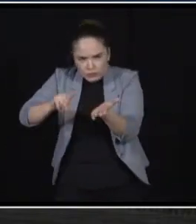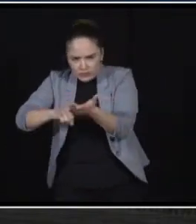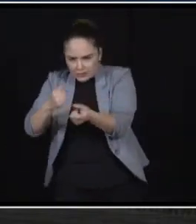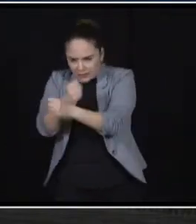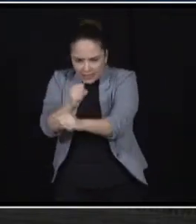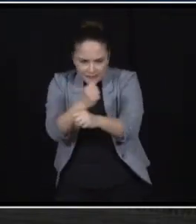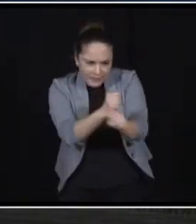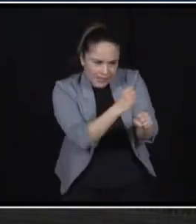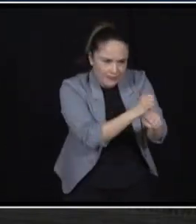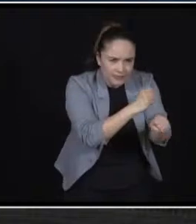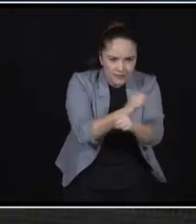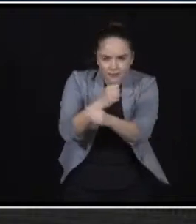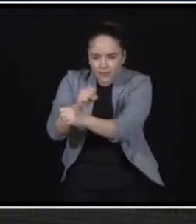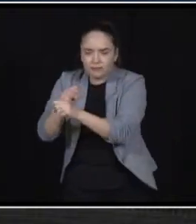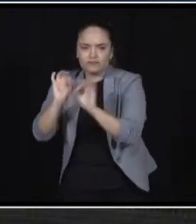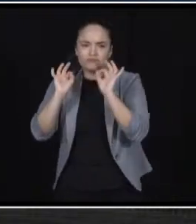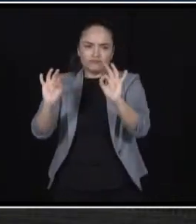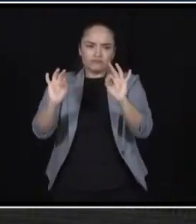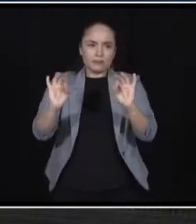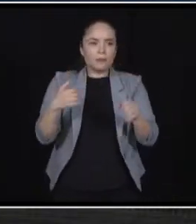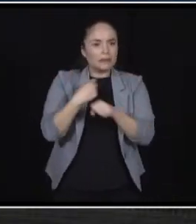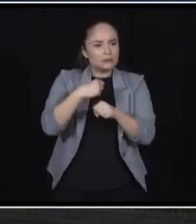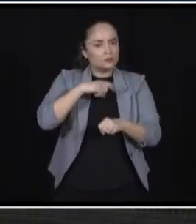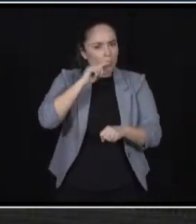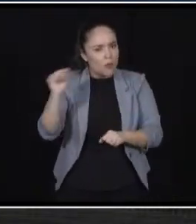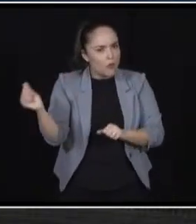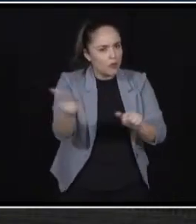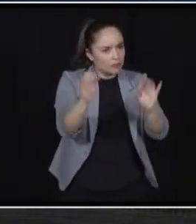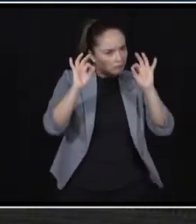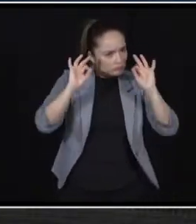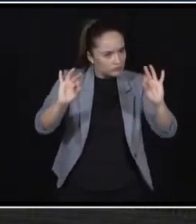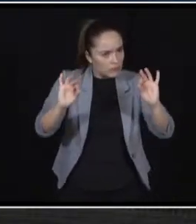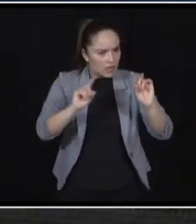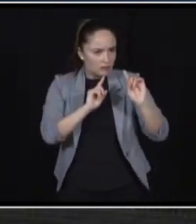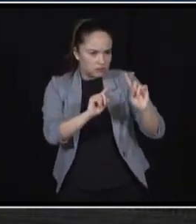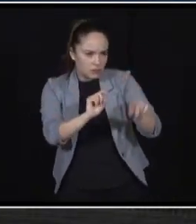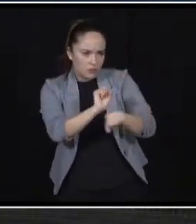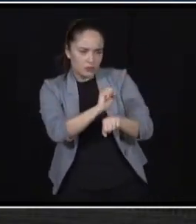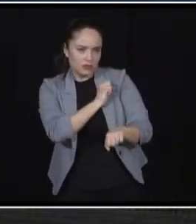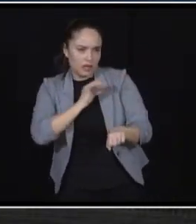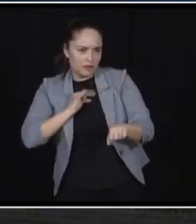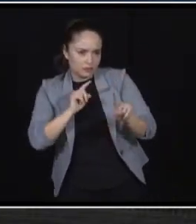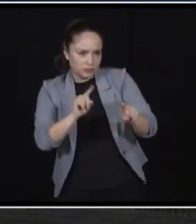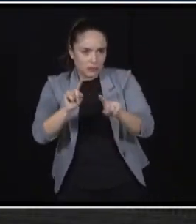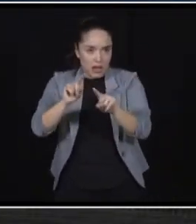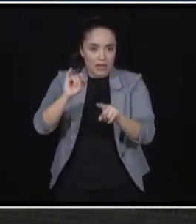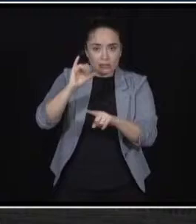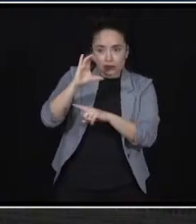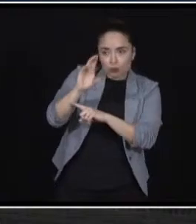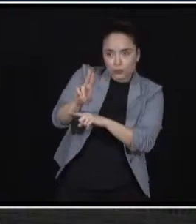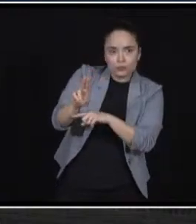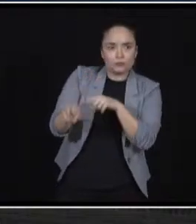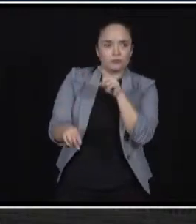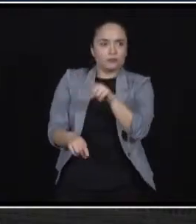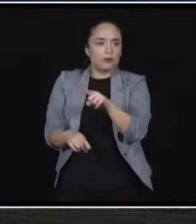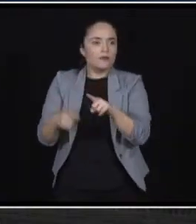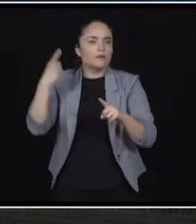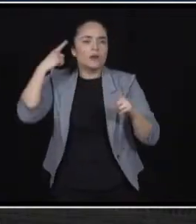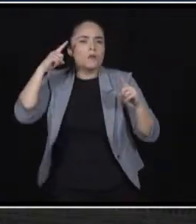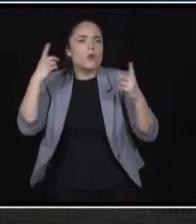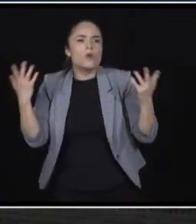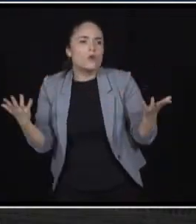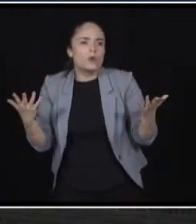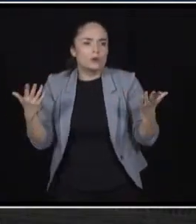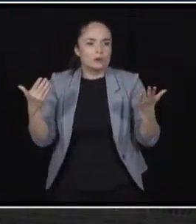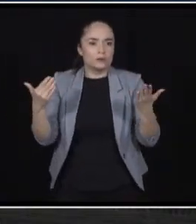and continue going to work to care in the ICUs and other centers for the public and the patients that are coming in and increasing numbers